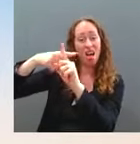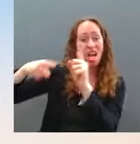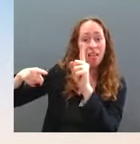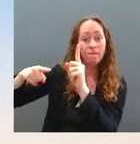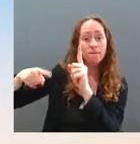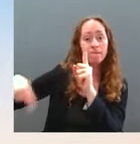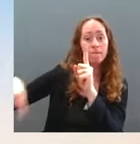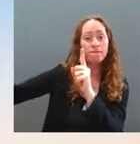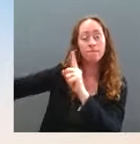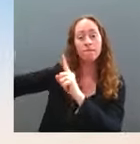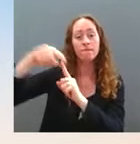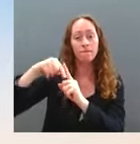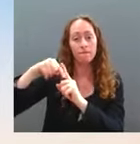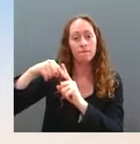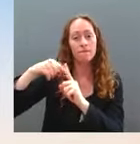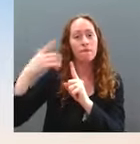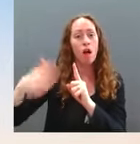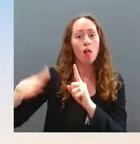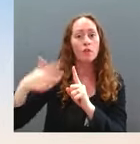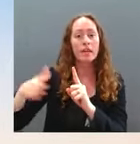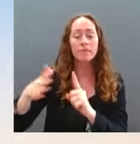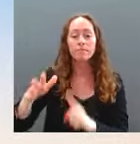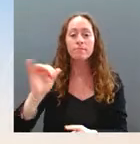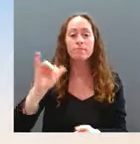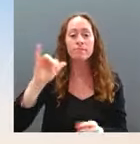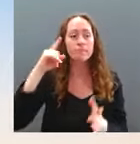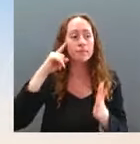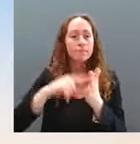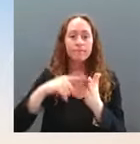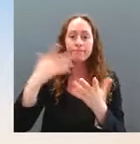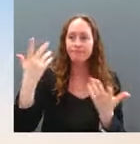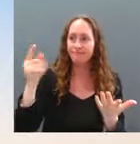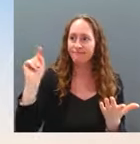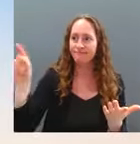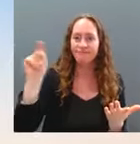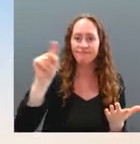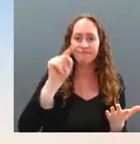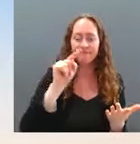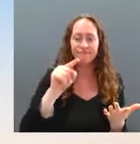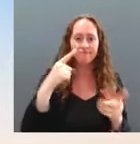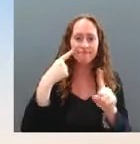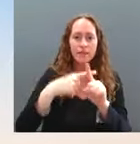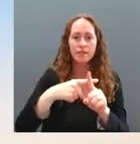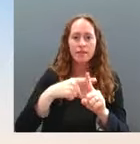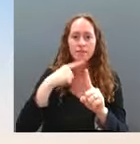be a national security problem if the cabinet comes to the White House and starts